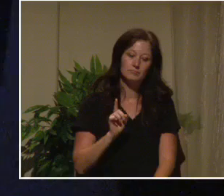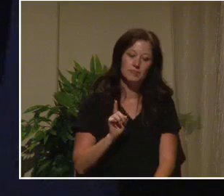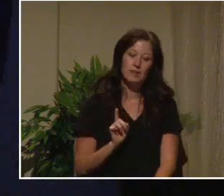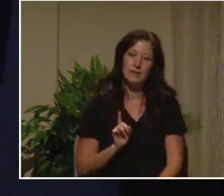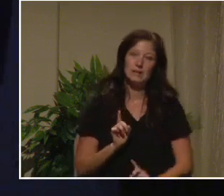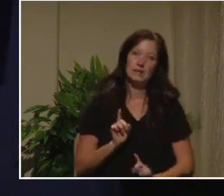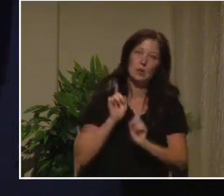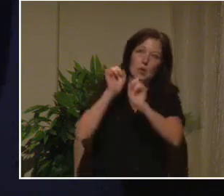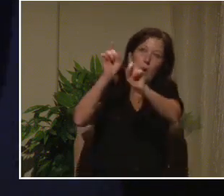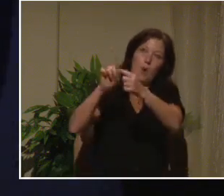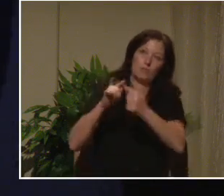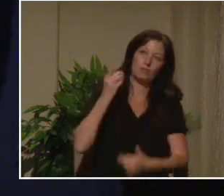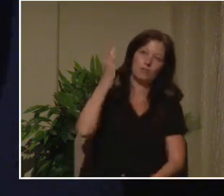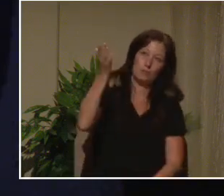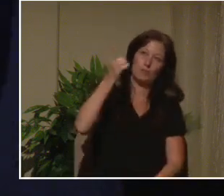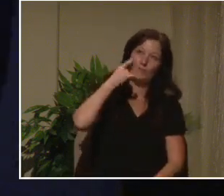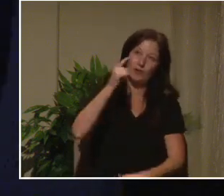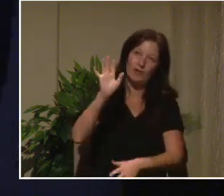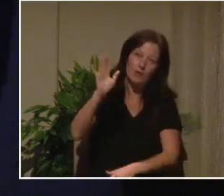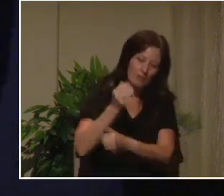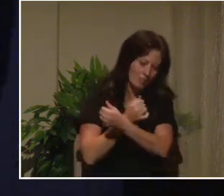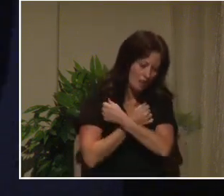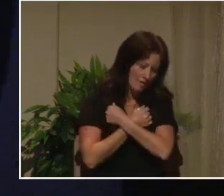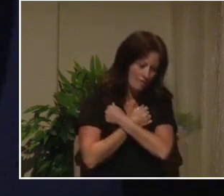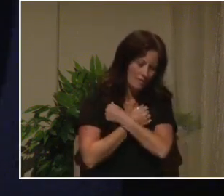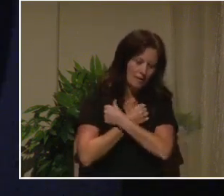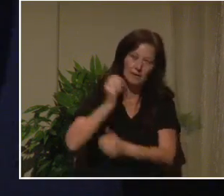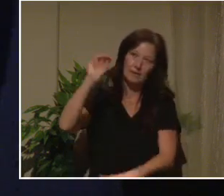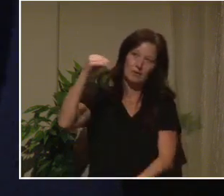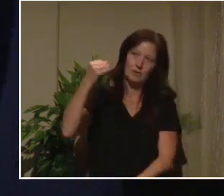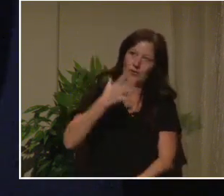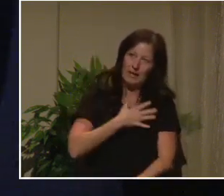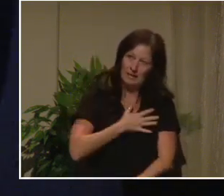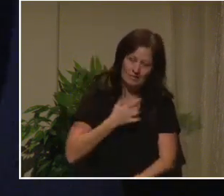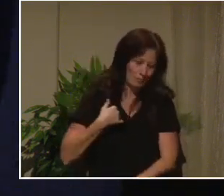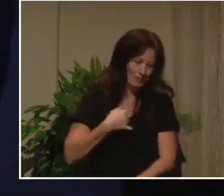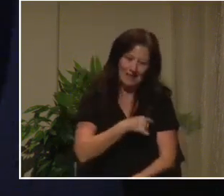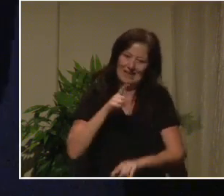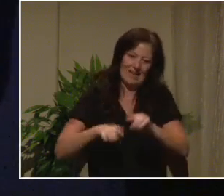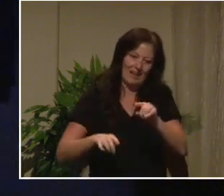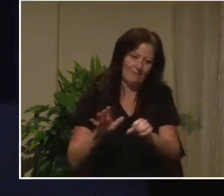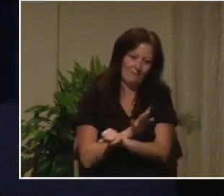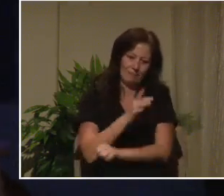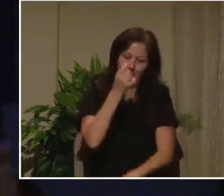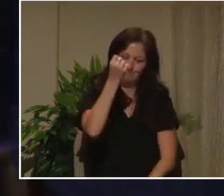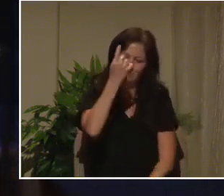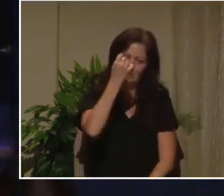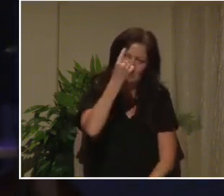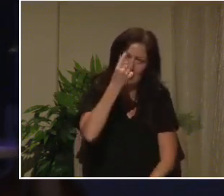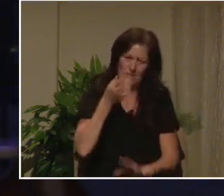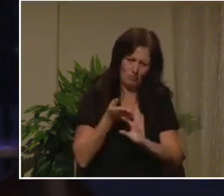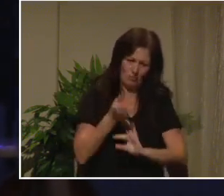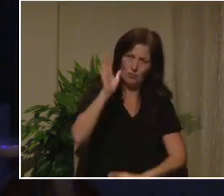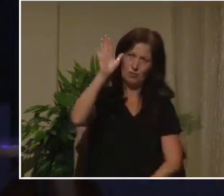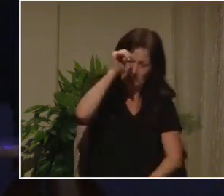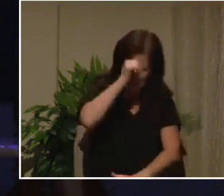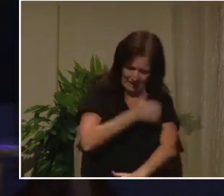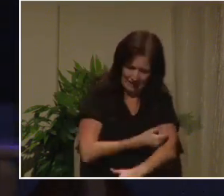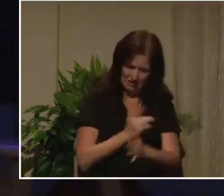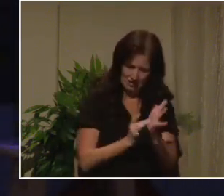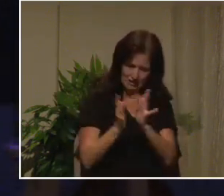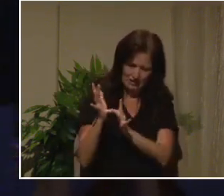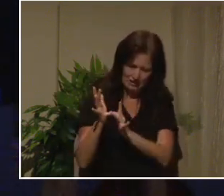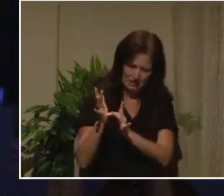loving and gracious beyond anything we can conceive of, through your Son, Jesus, who made a way for us to come